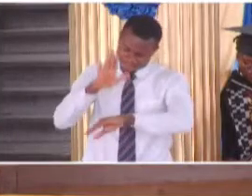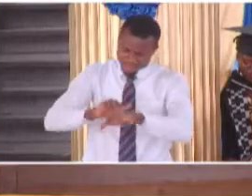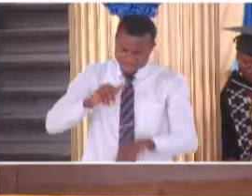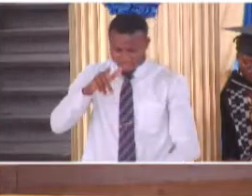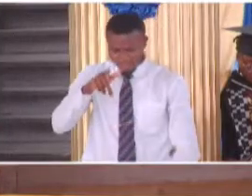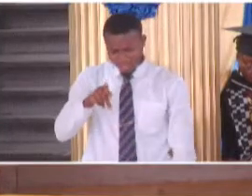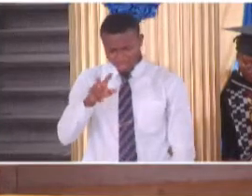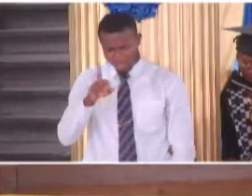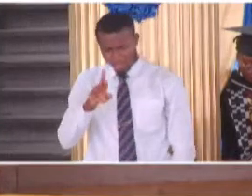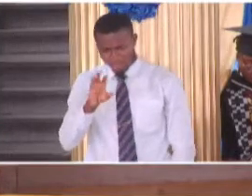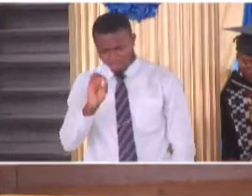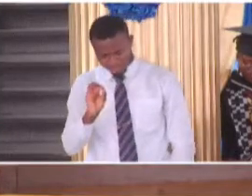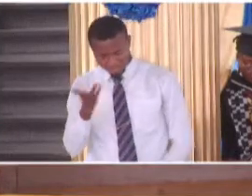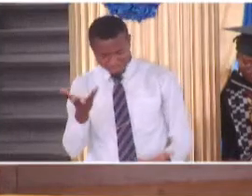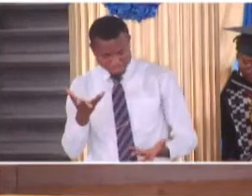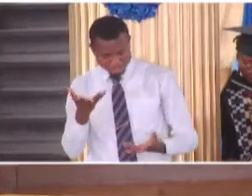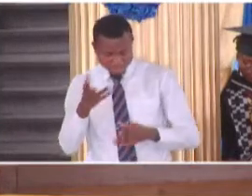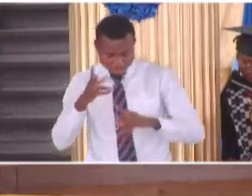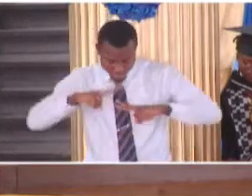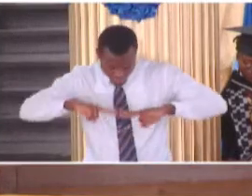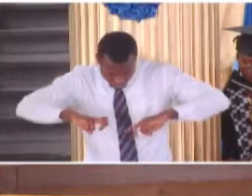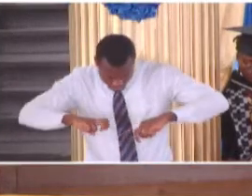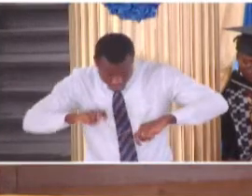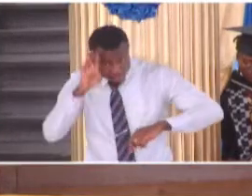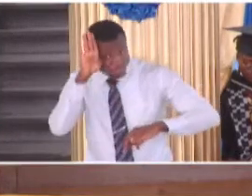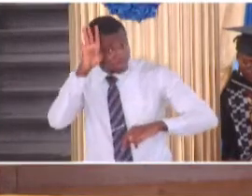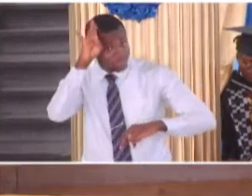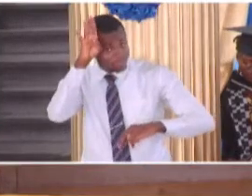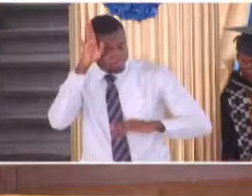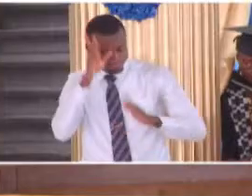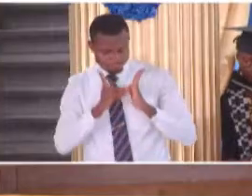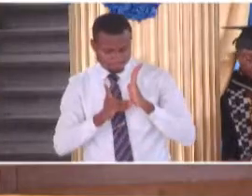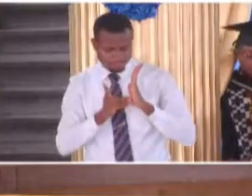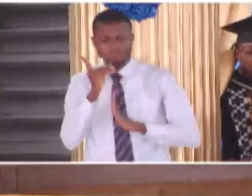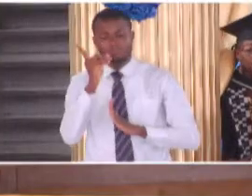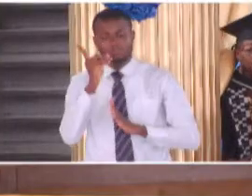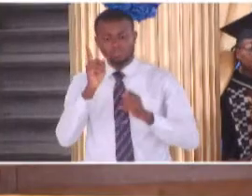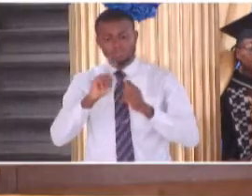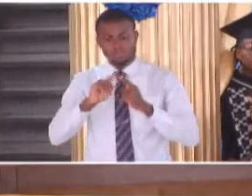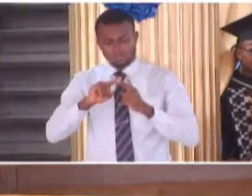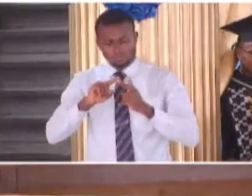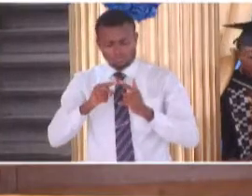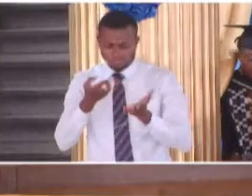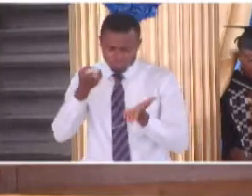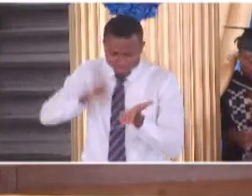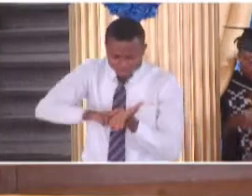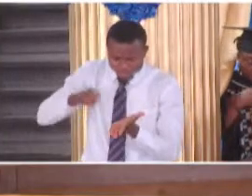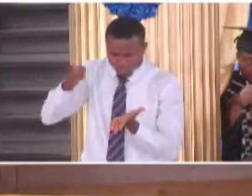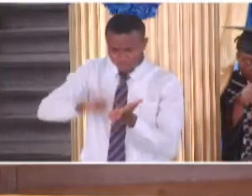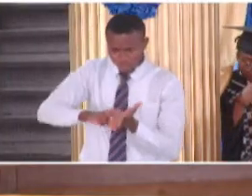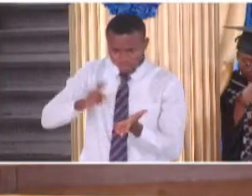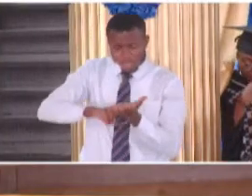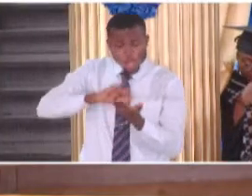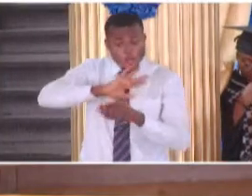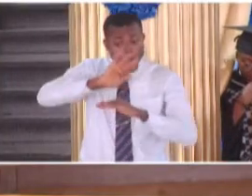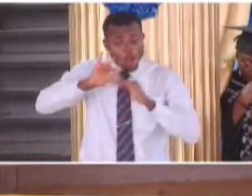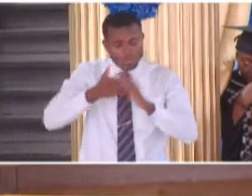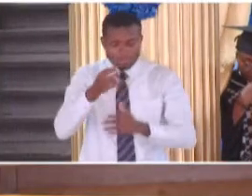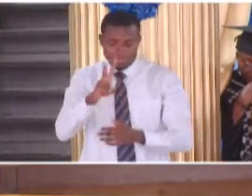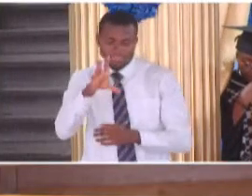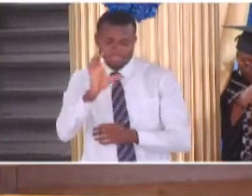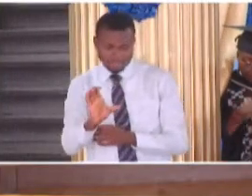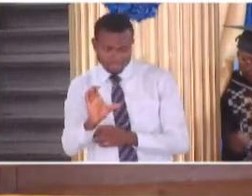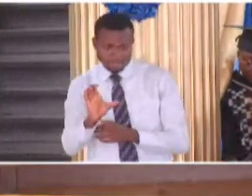in charge of Research, Innovation, and Development to present the report of the Vice-Chancellor on the